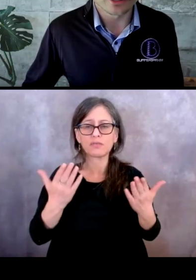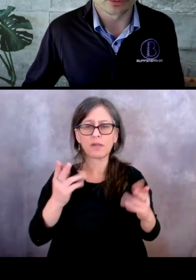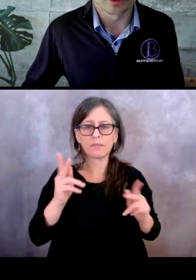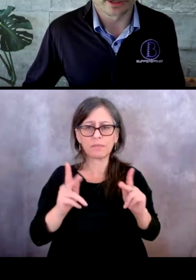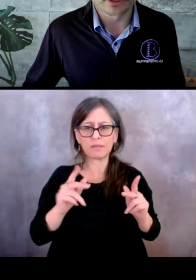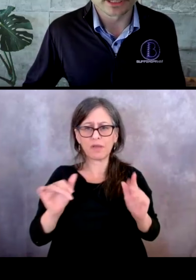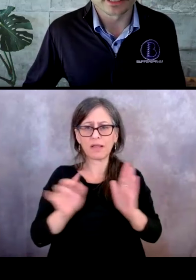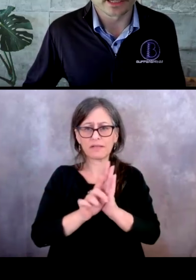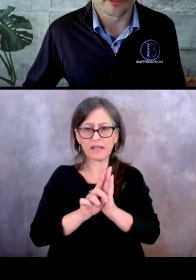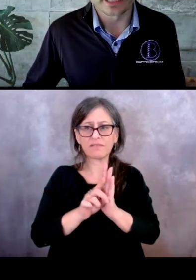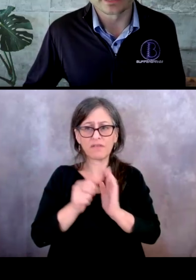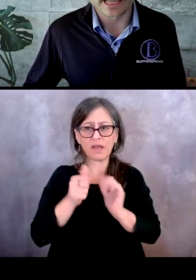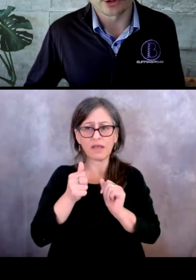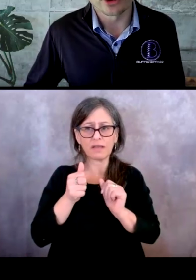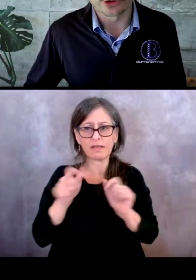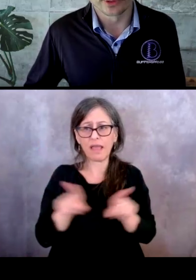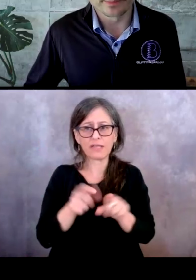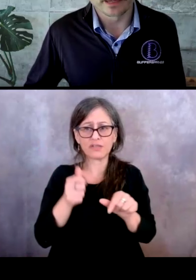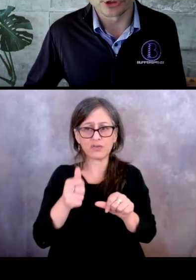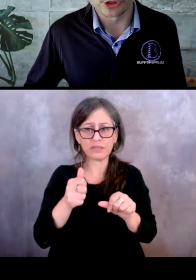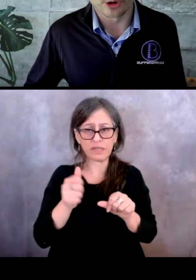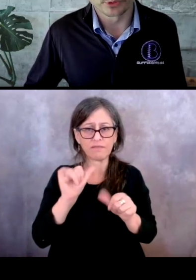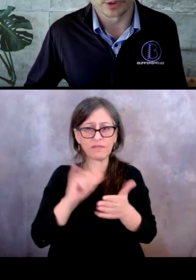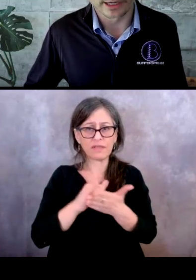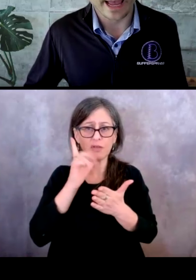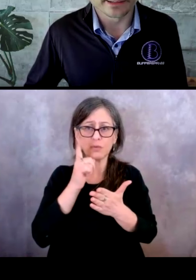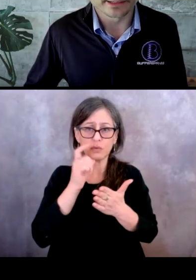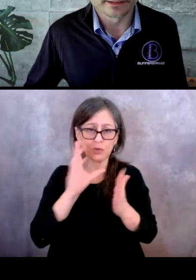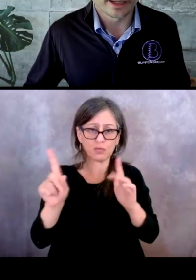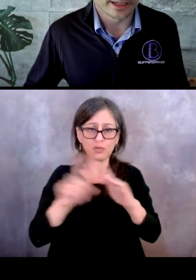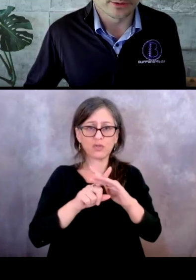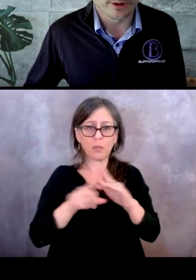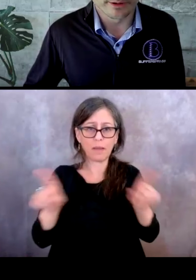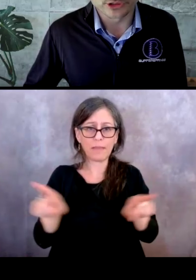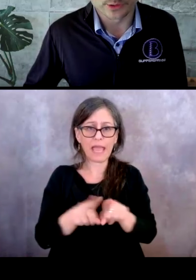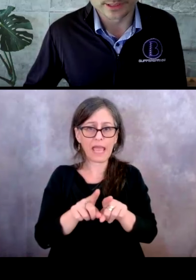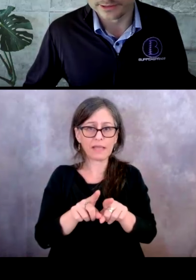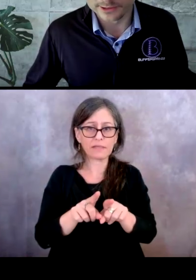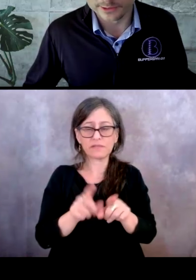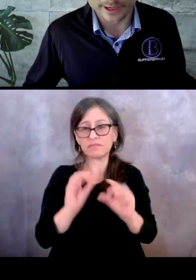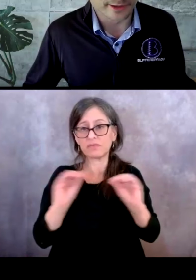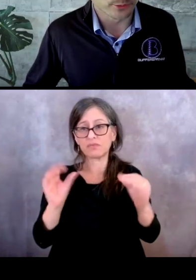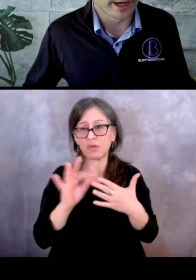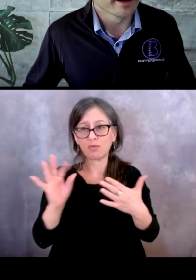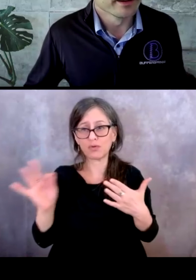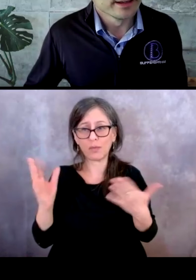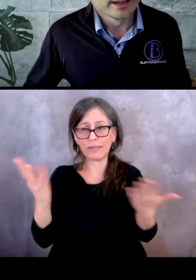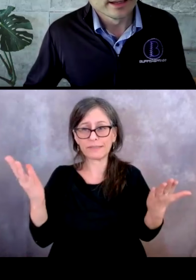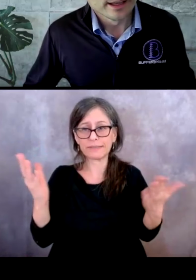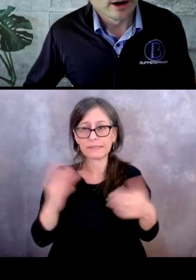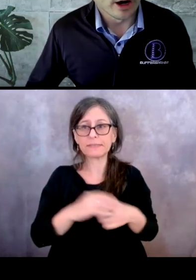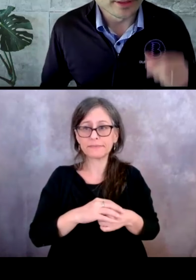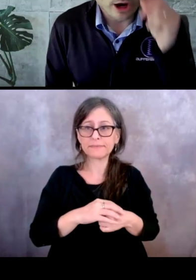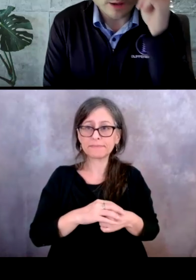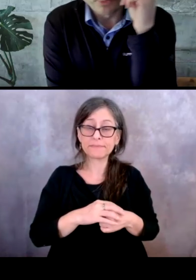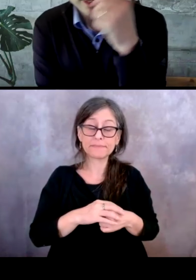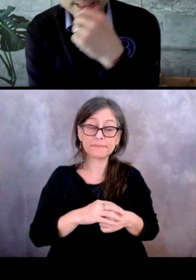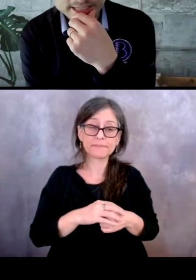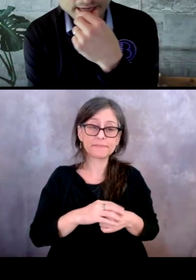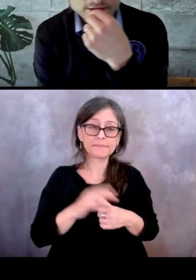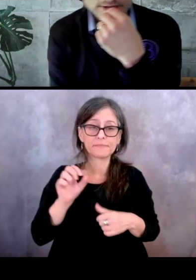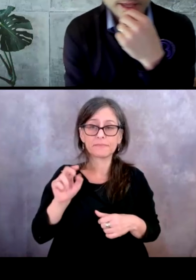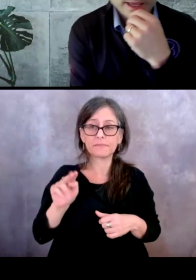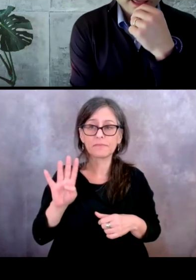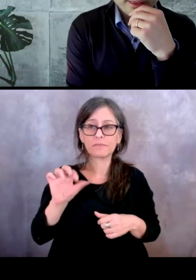identify as your 100% self, because that's who you're going to be able to show up to work as, and you don't have a choice to do it any other way. On the